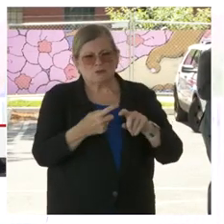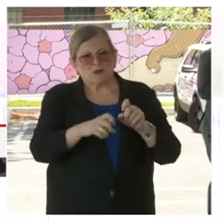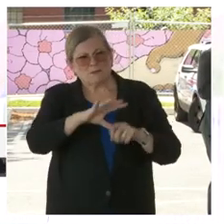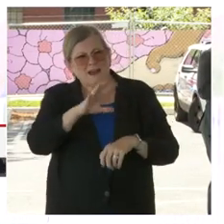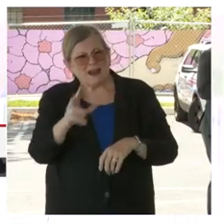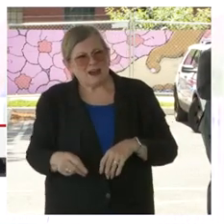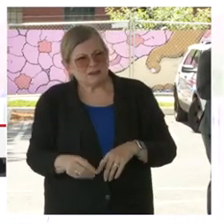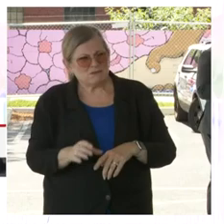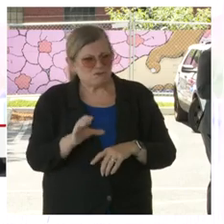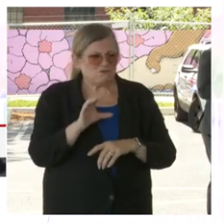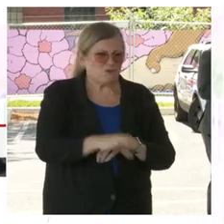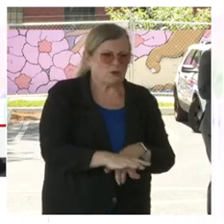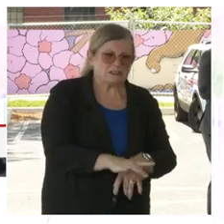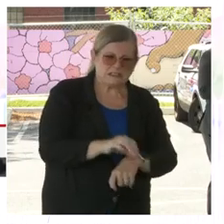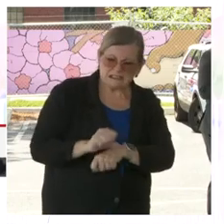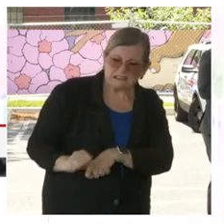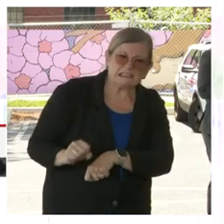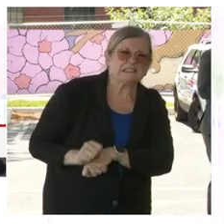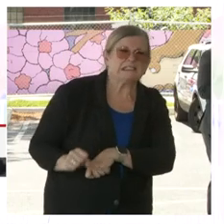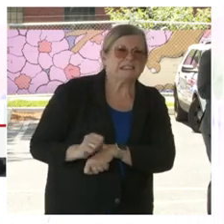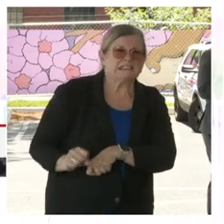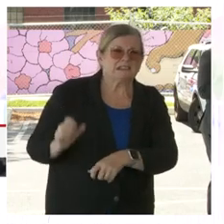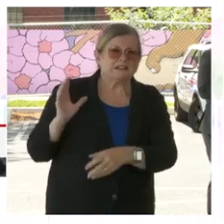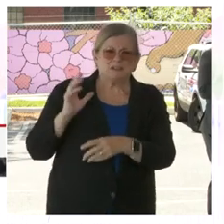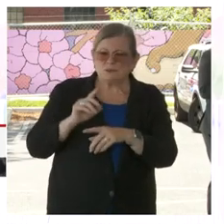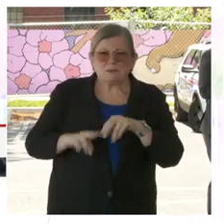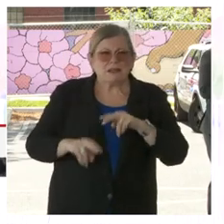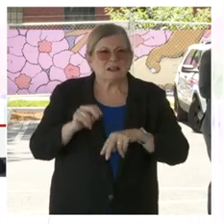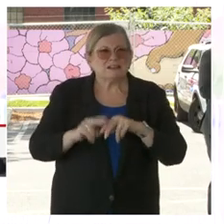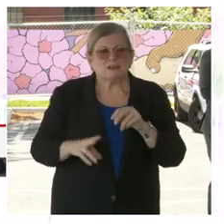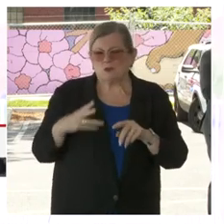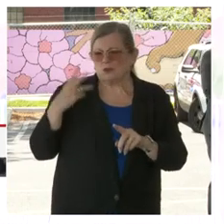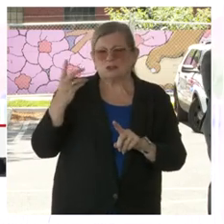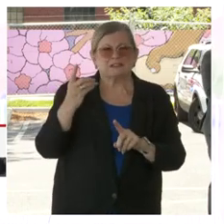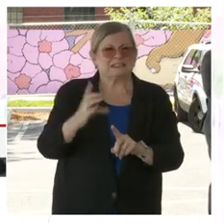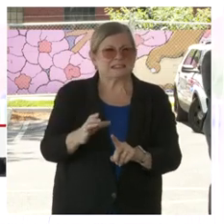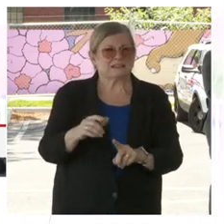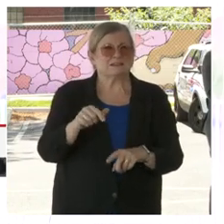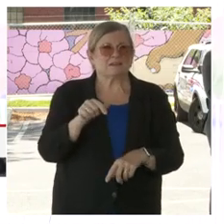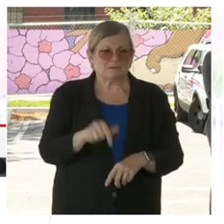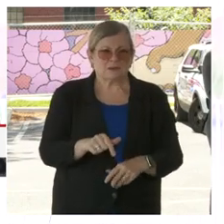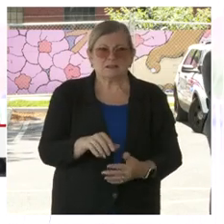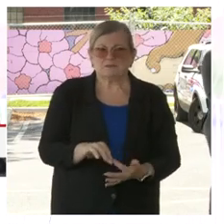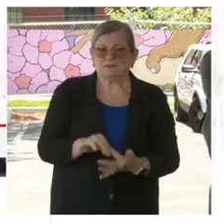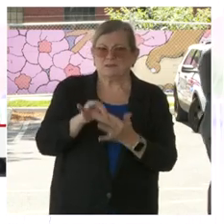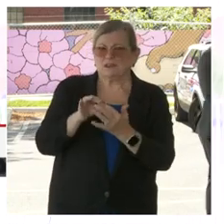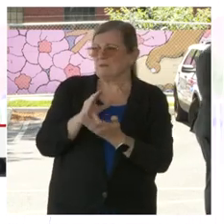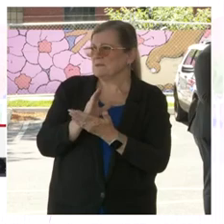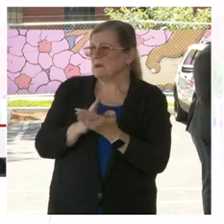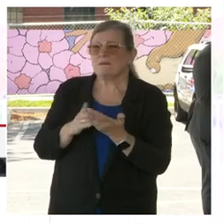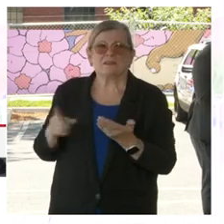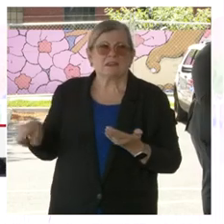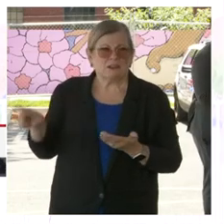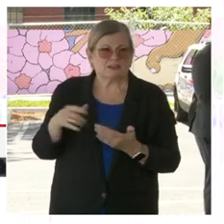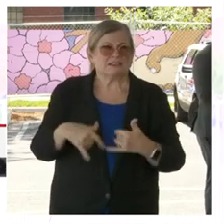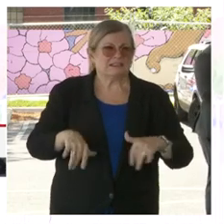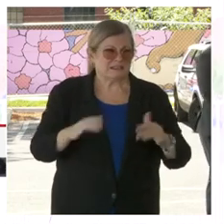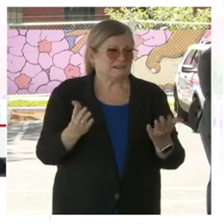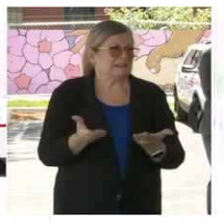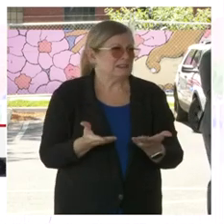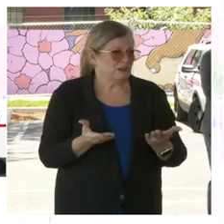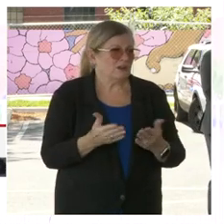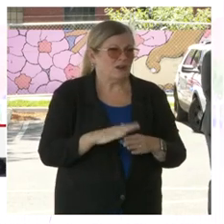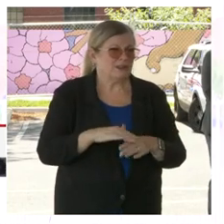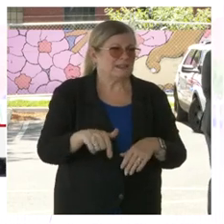so much of official Washington, including most likely some of the buildings on this very campus. We seek